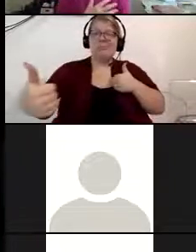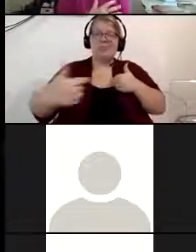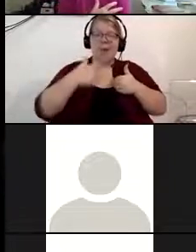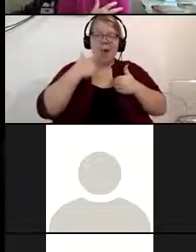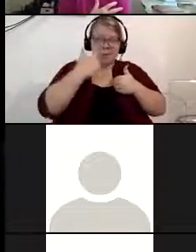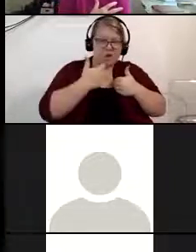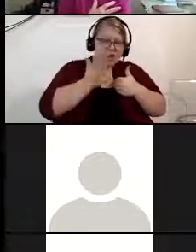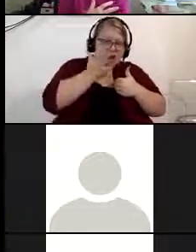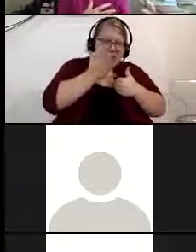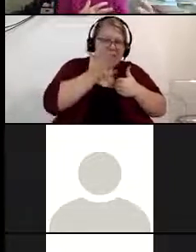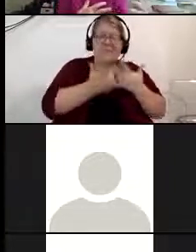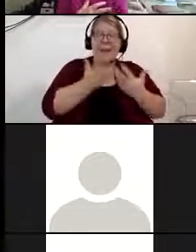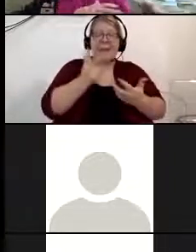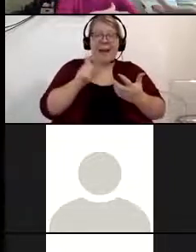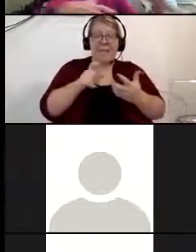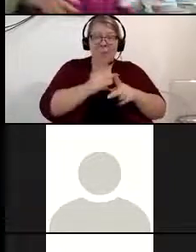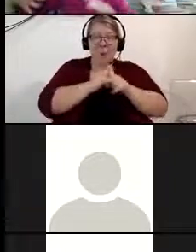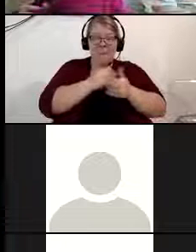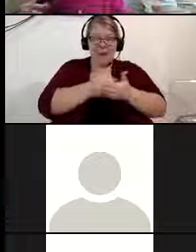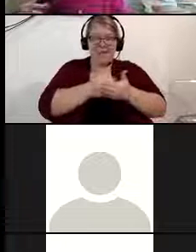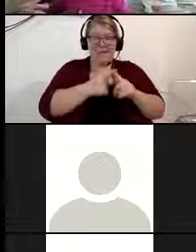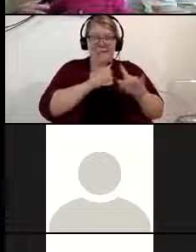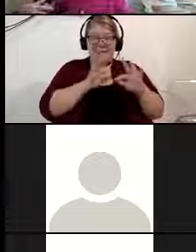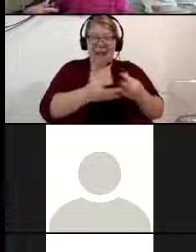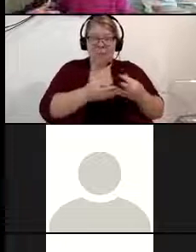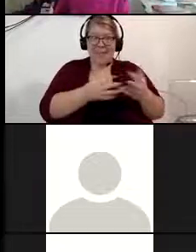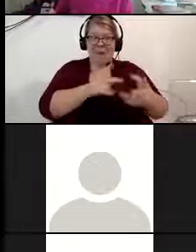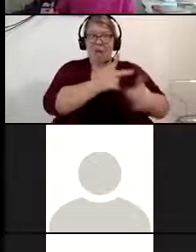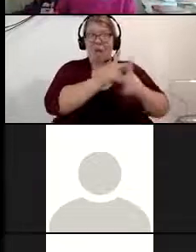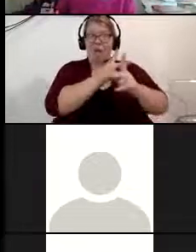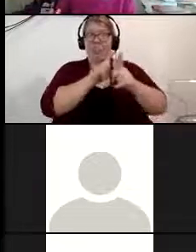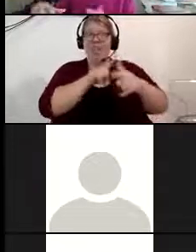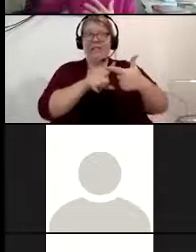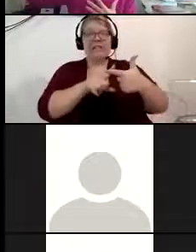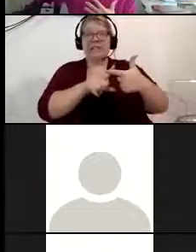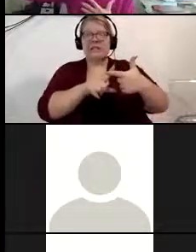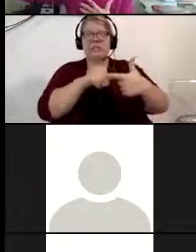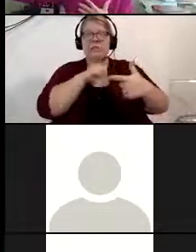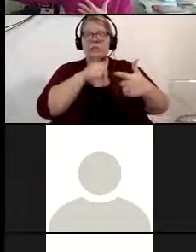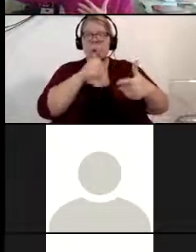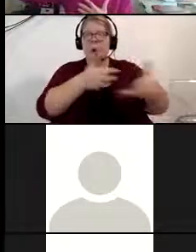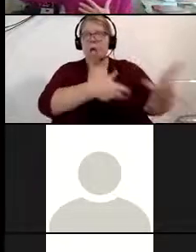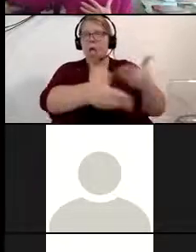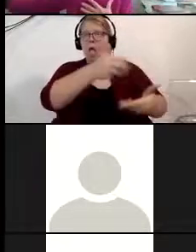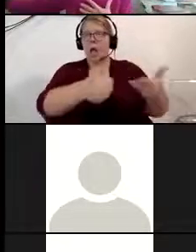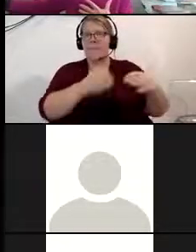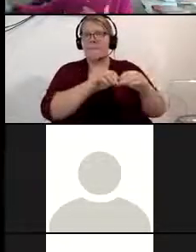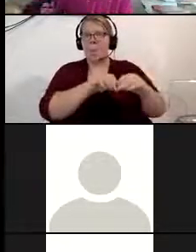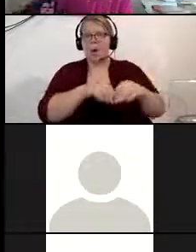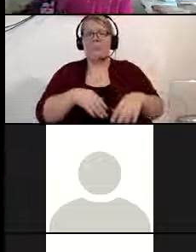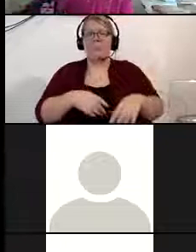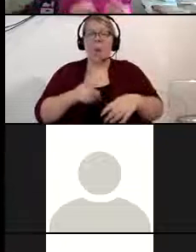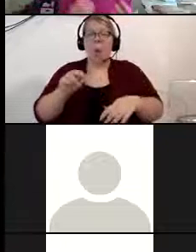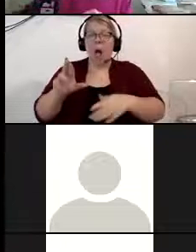They may have borrowed money from family members, so they distance themselves from family. Their friends are sick of hearing about